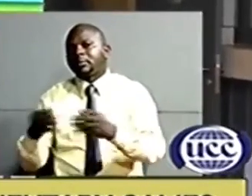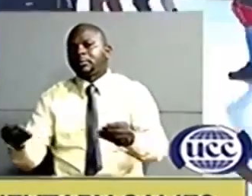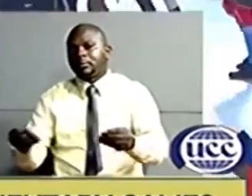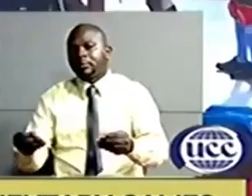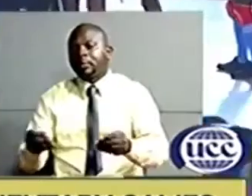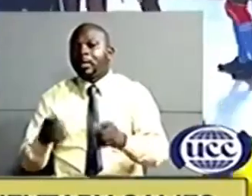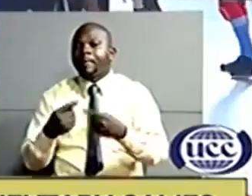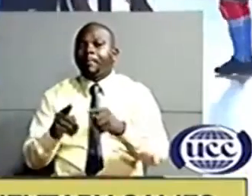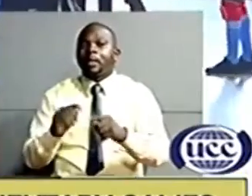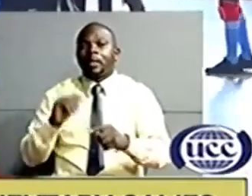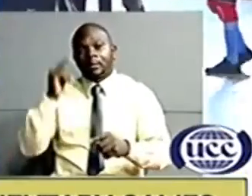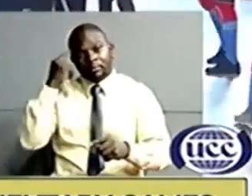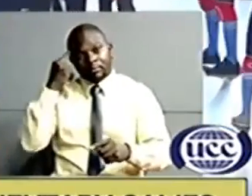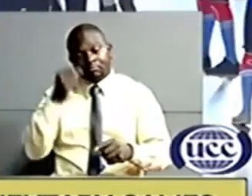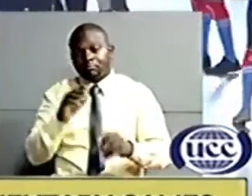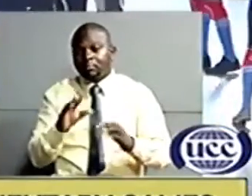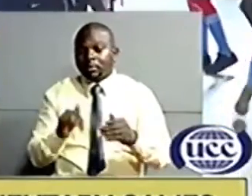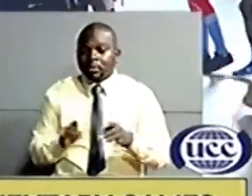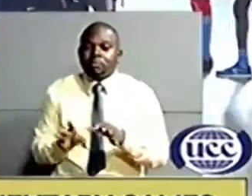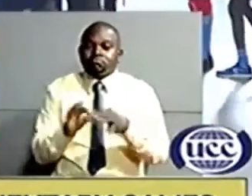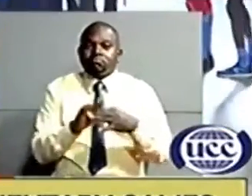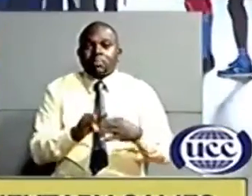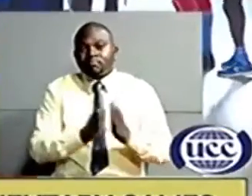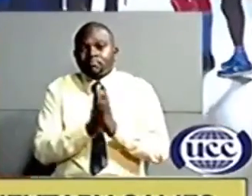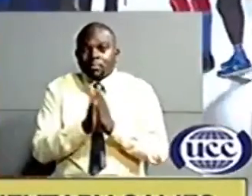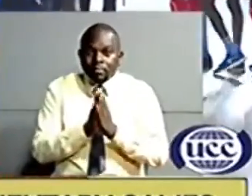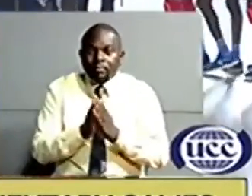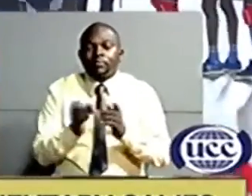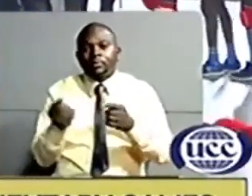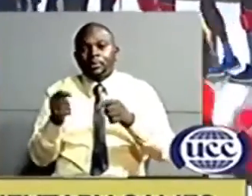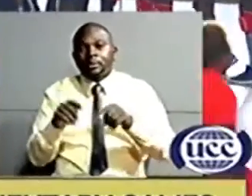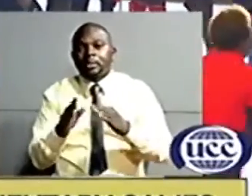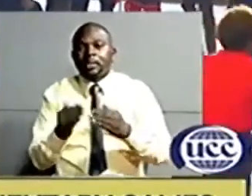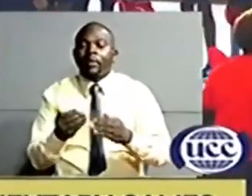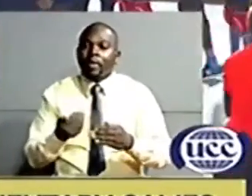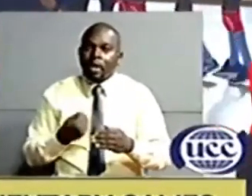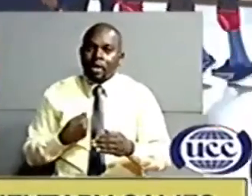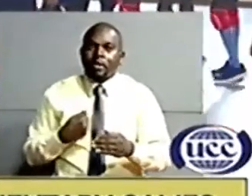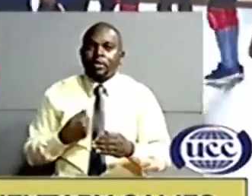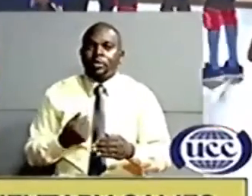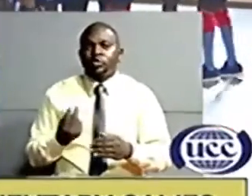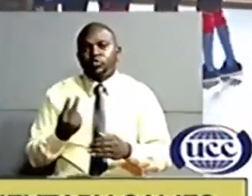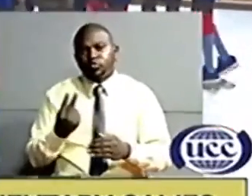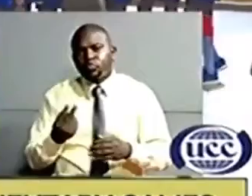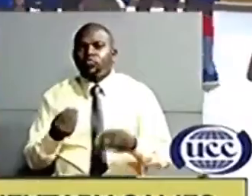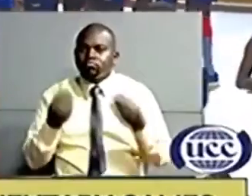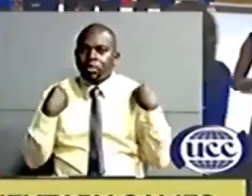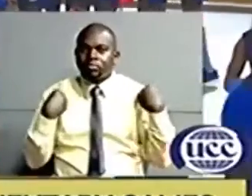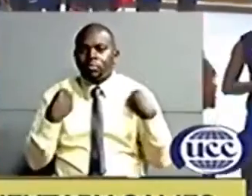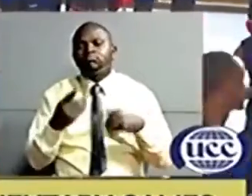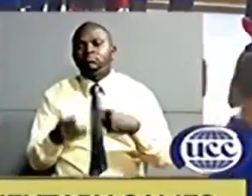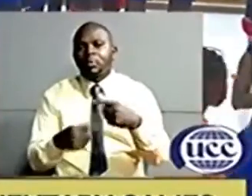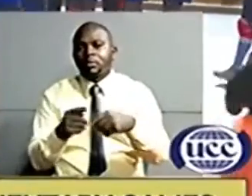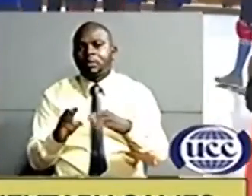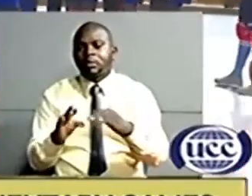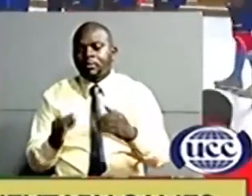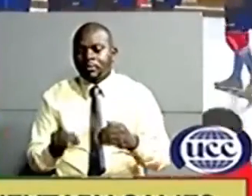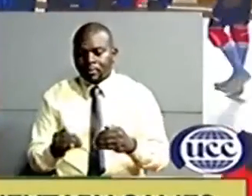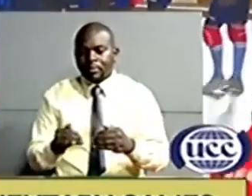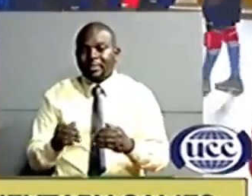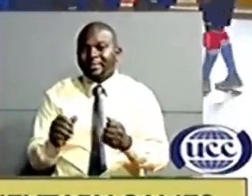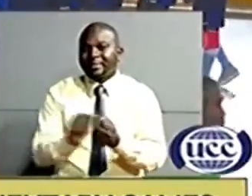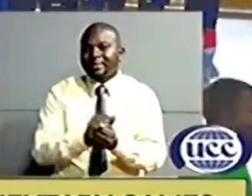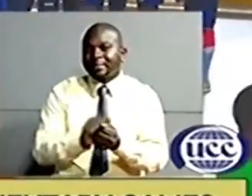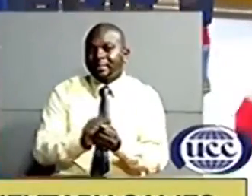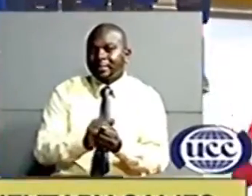But I think we are putting ourselves together. We are putting this game behind. We still have two games to play on Saturday